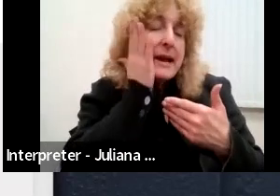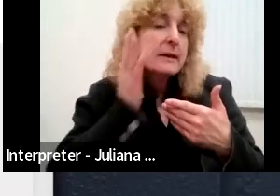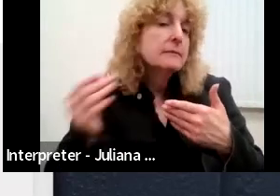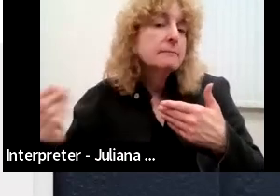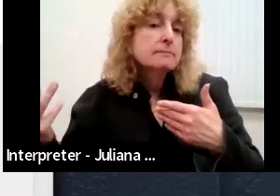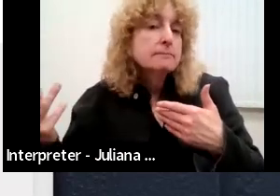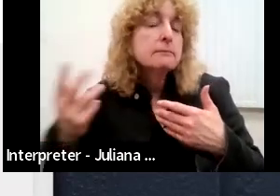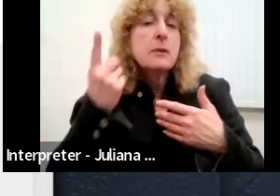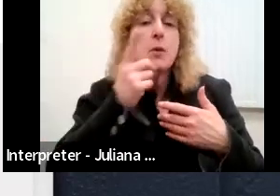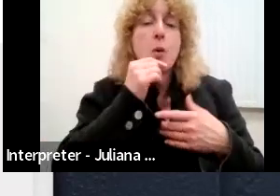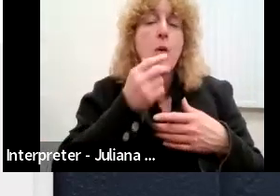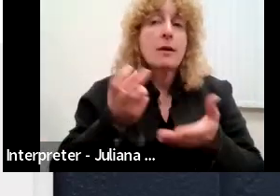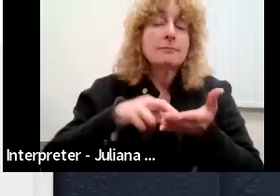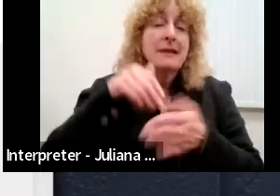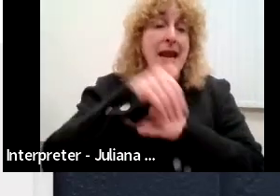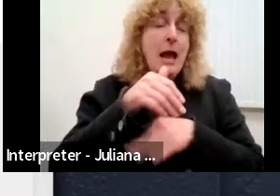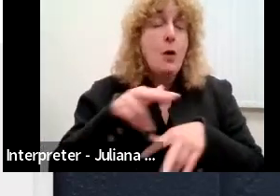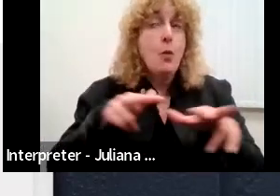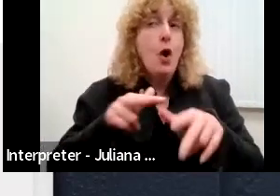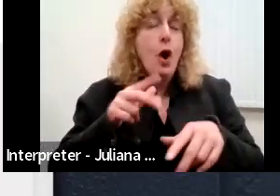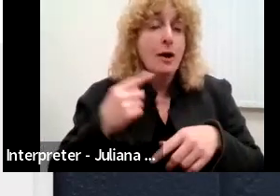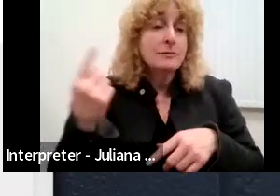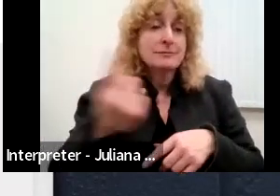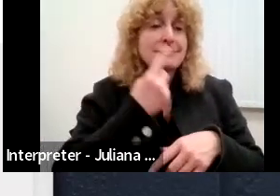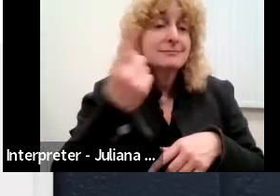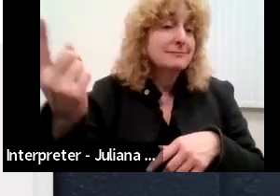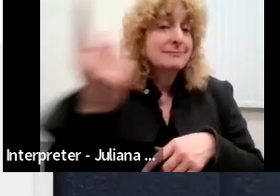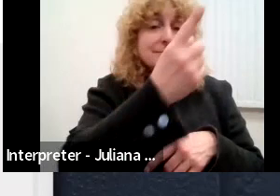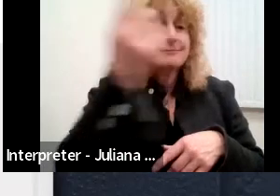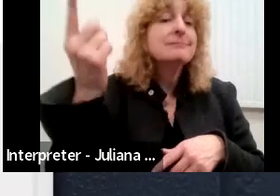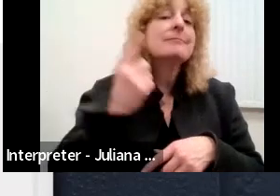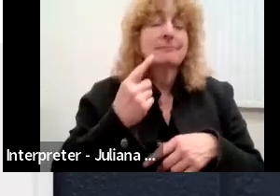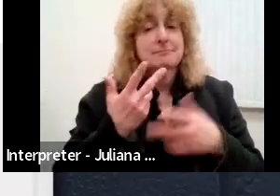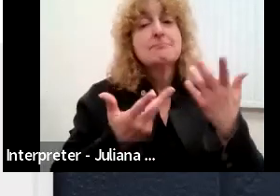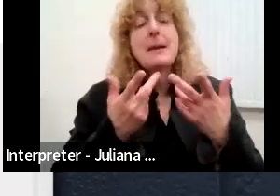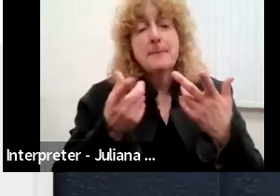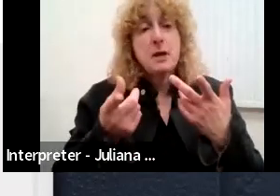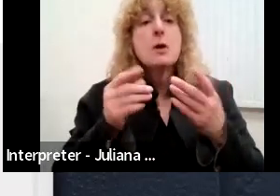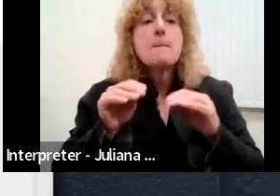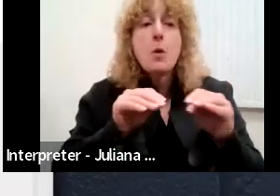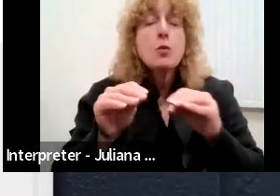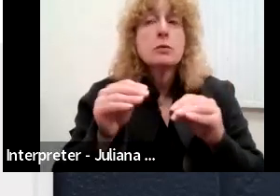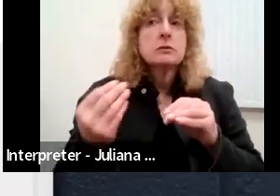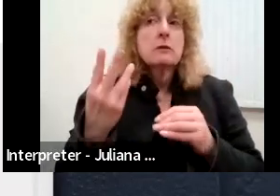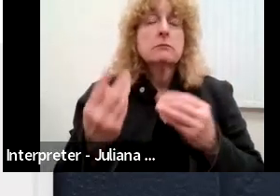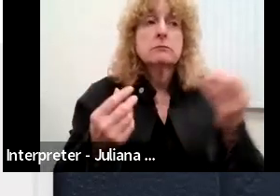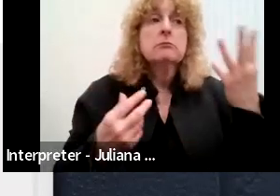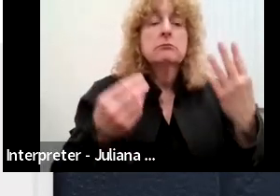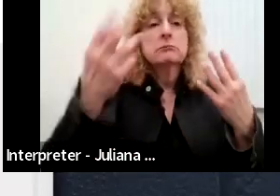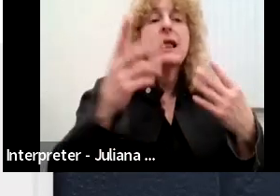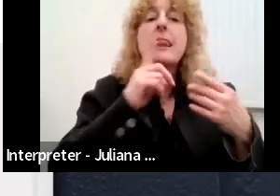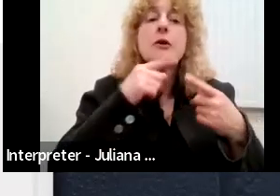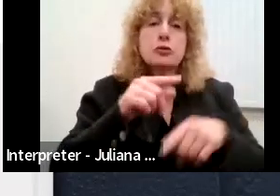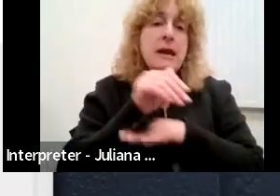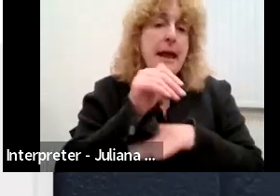a night walker, they may need this the motion sensor lights at nighttime to just make sure that they are